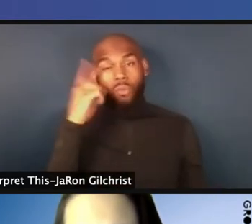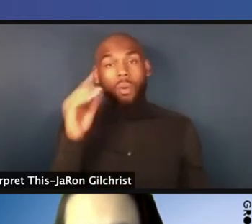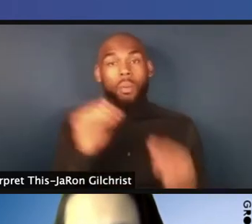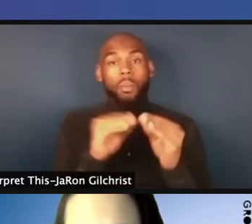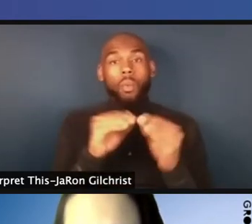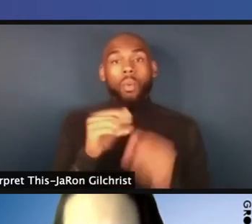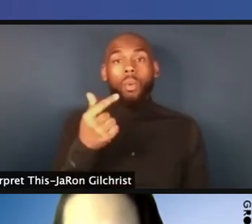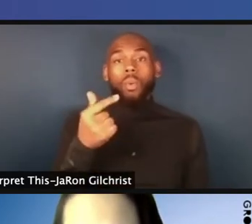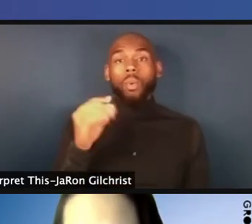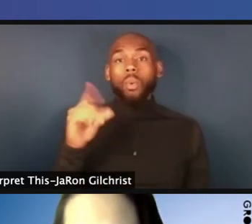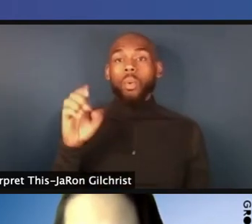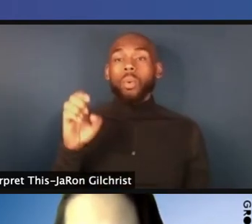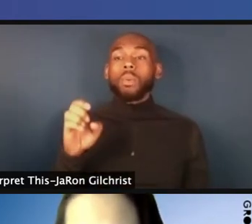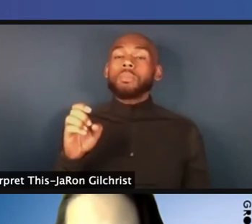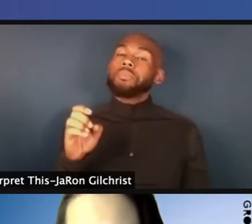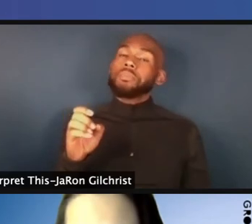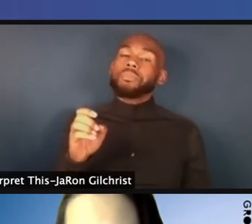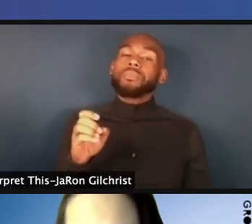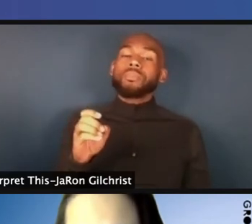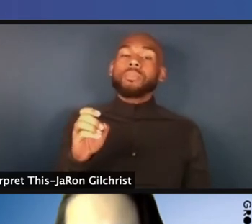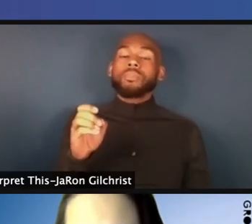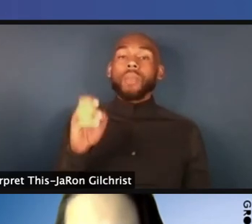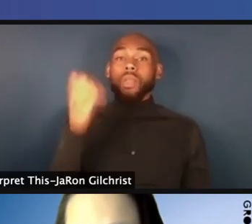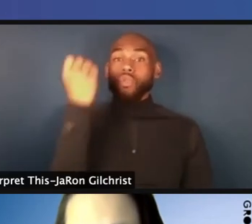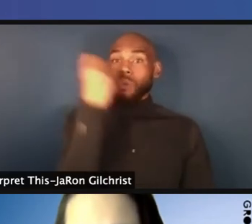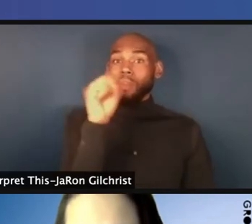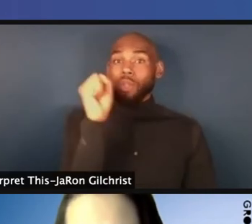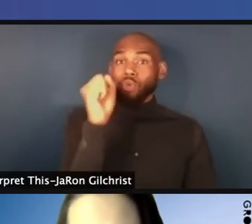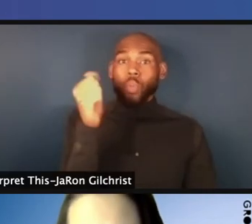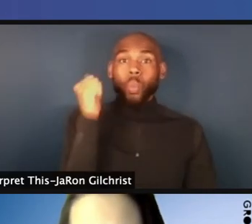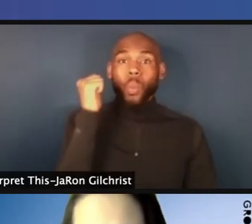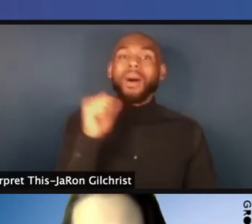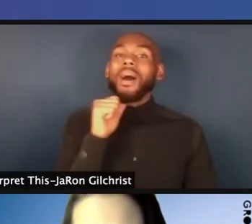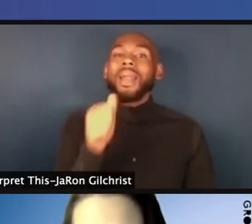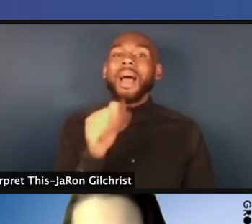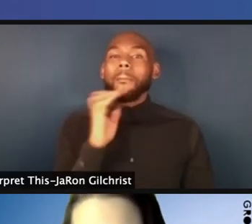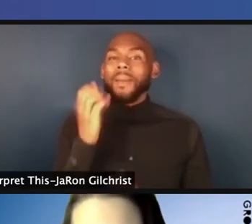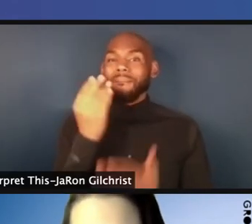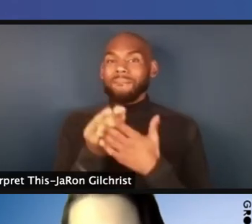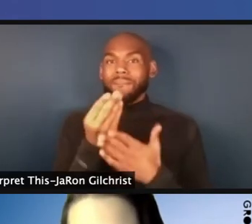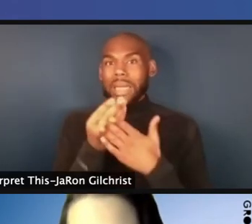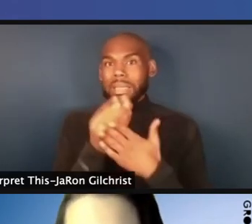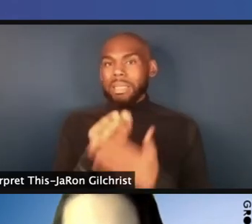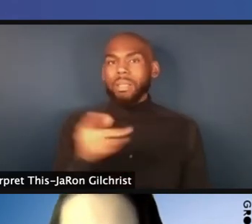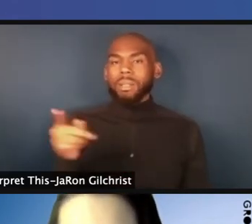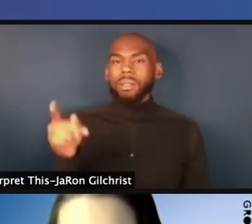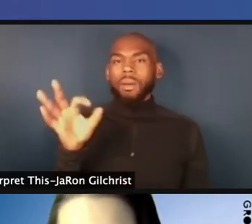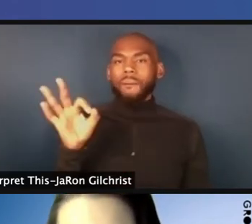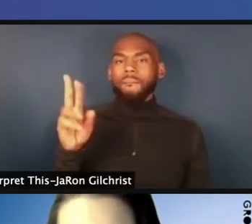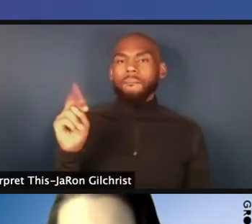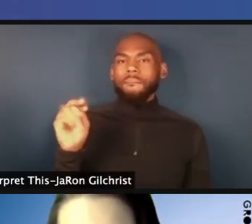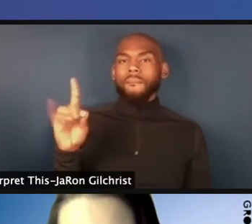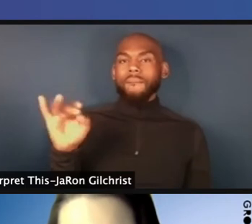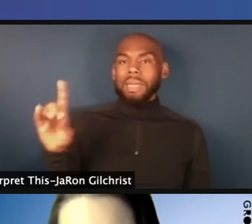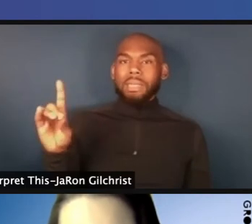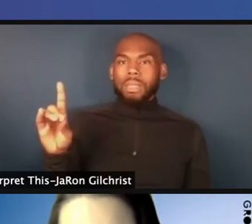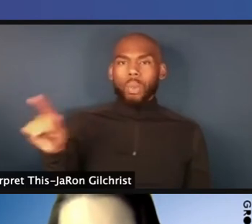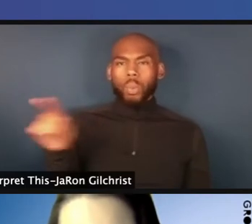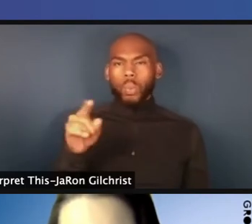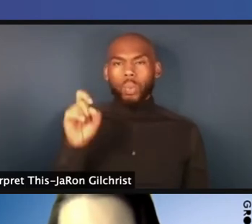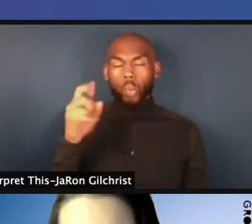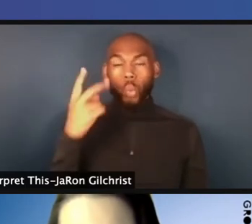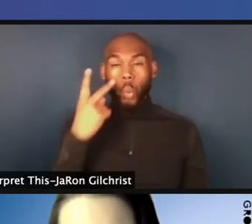not be funded. There's plenty of like printed materials, articles, books, wonderful minds. Go look. I'm also on the YouTube comments. I'll put it in the comments for